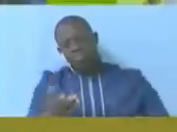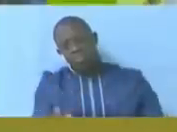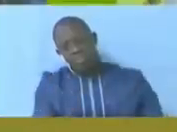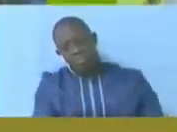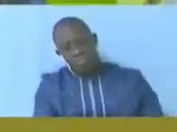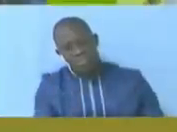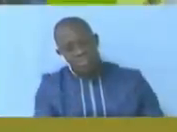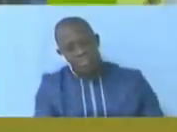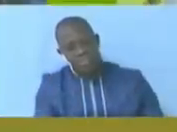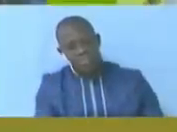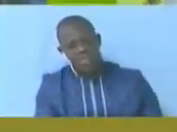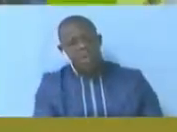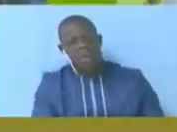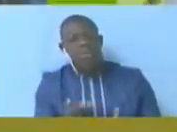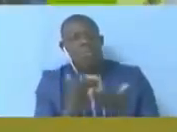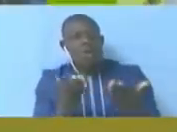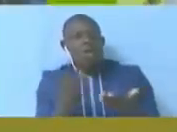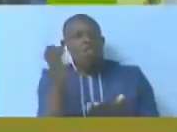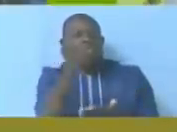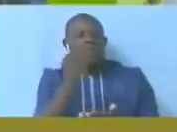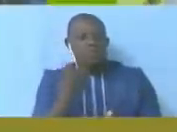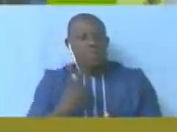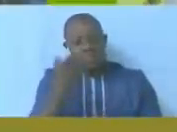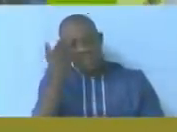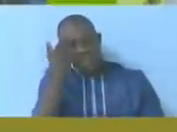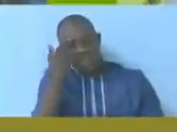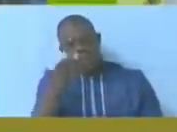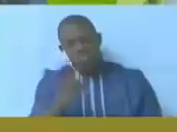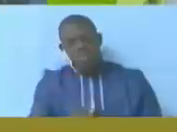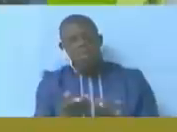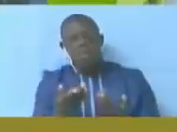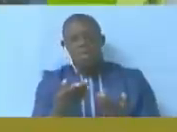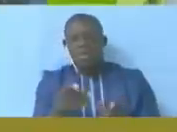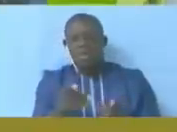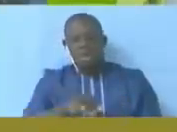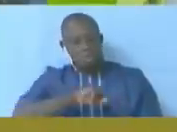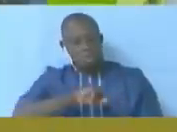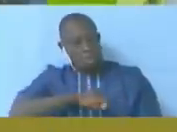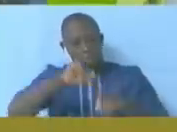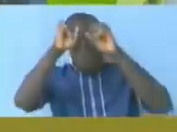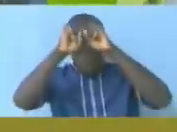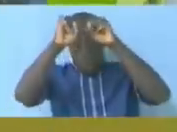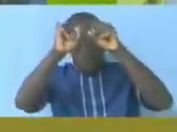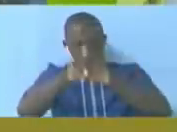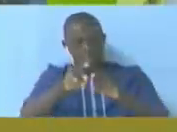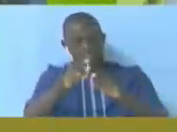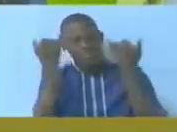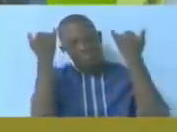Gambians, because they feel that they have been betrayed and disappointed by their own